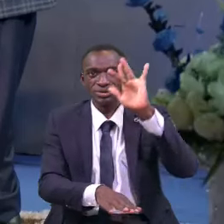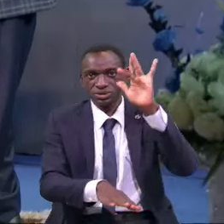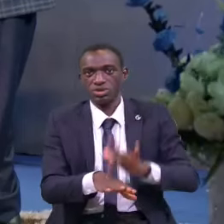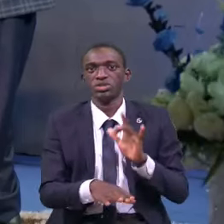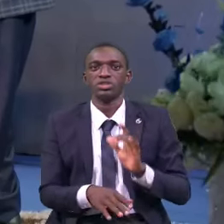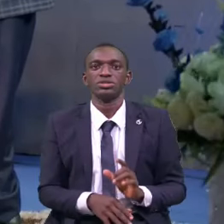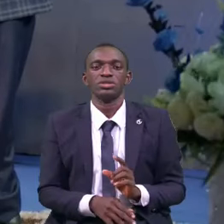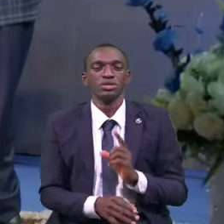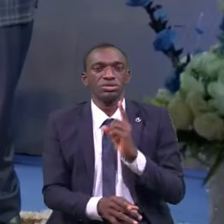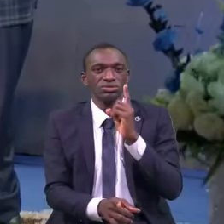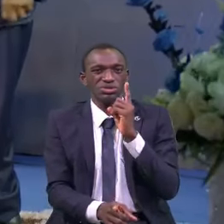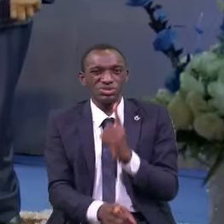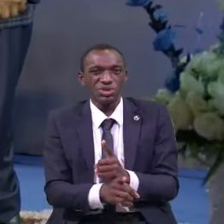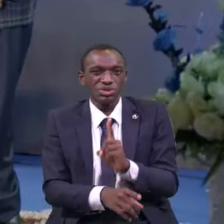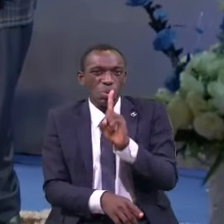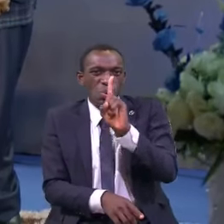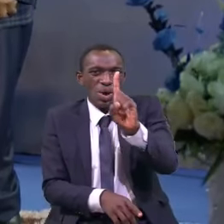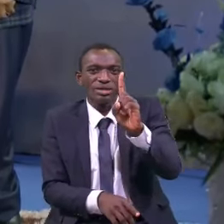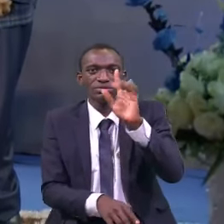One single touch.